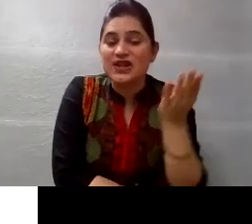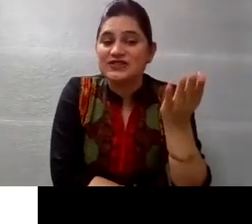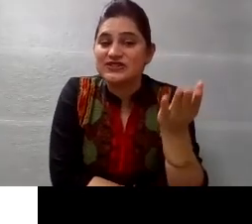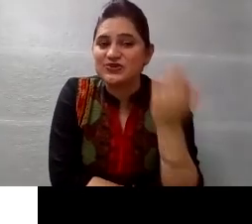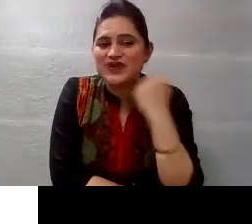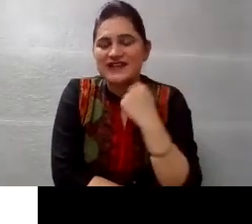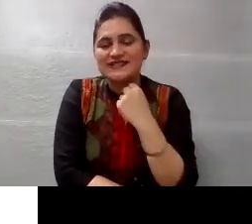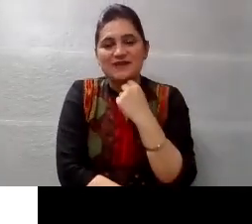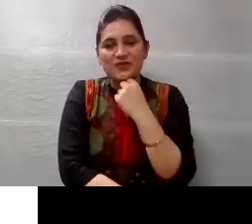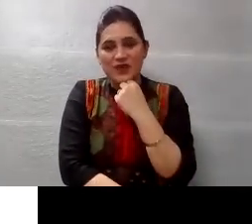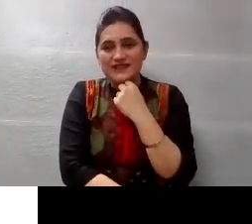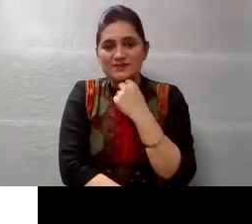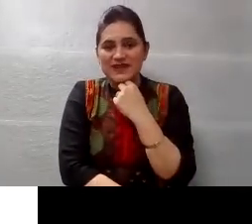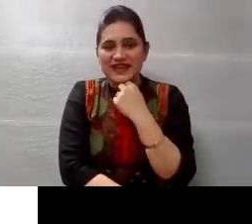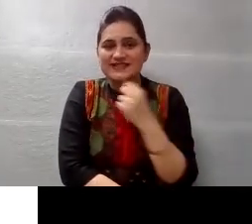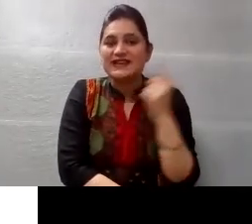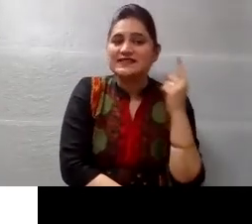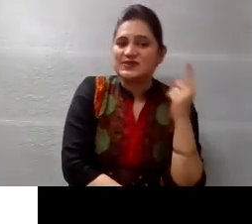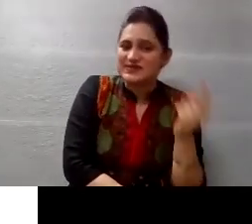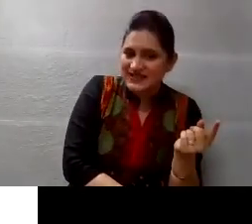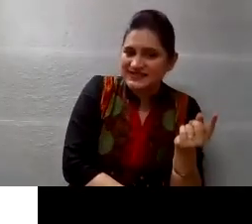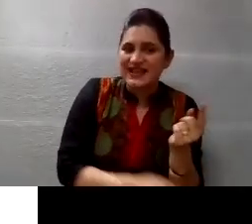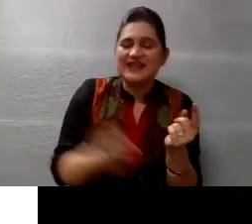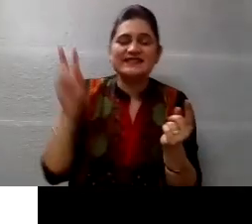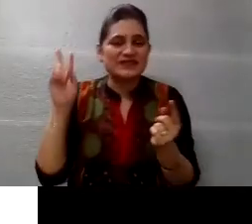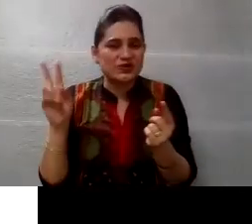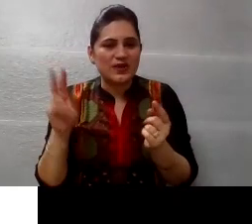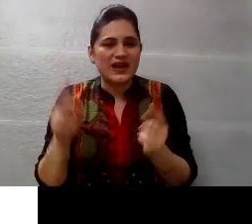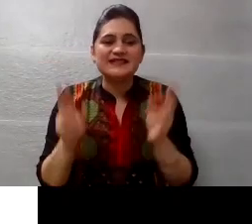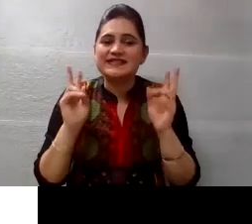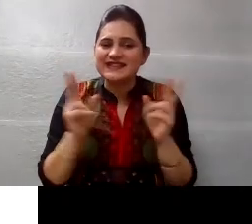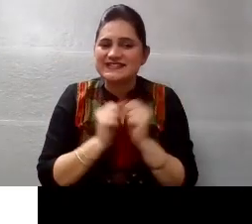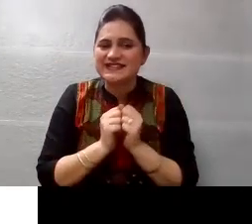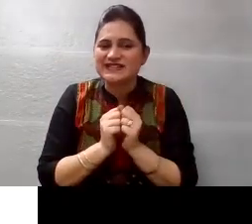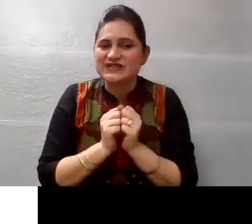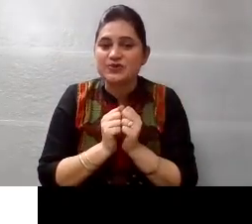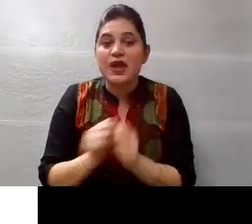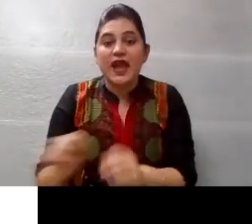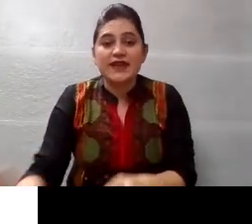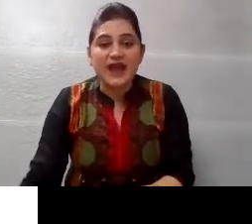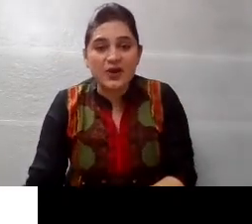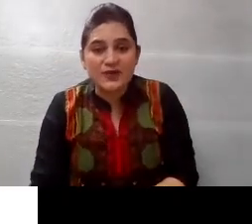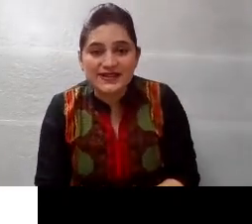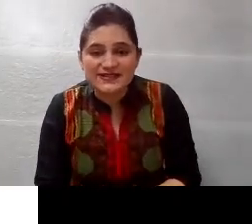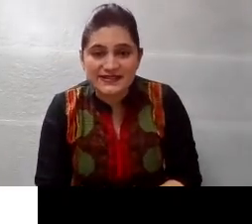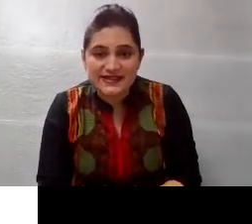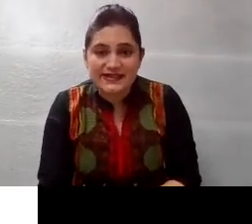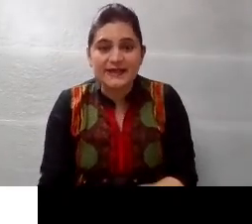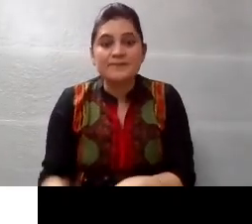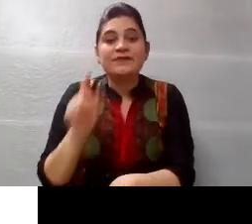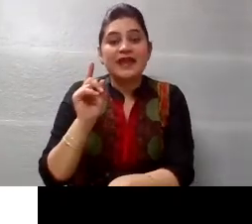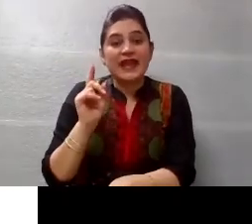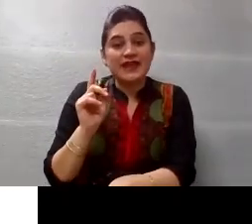now the two has come in ones place. So six tens. Two ones. Sixty two. And now we can